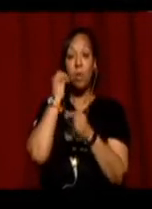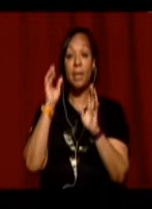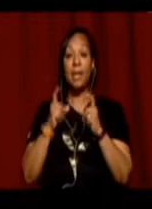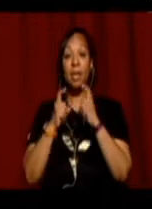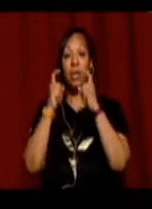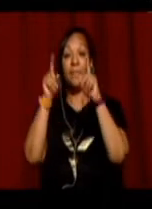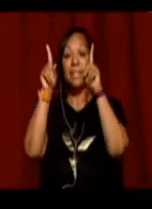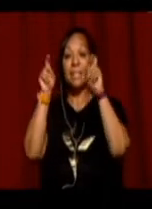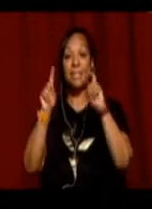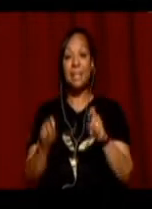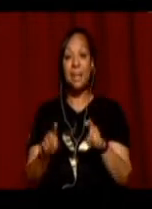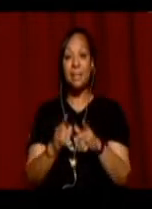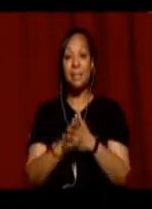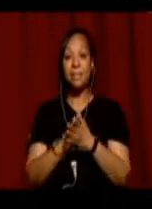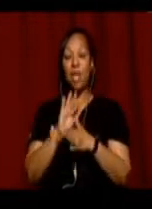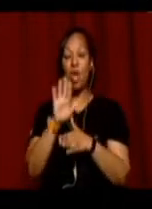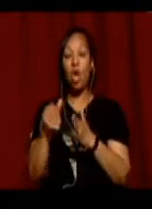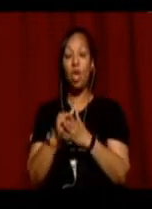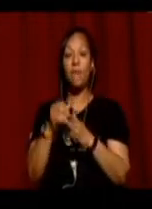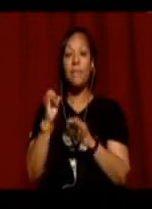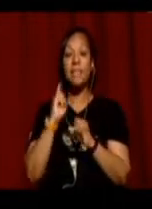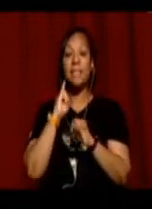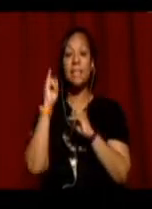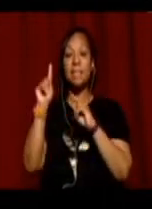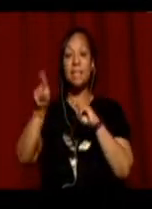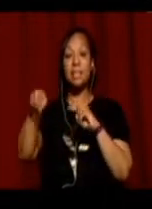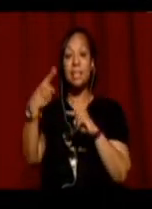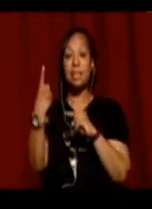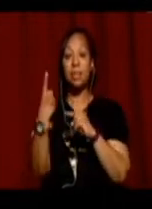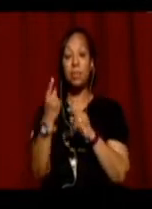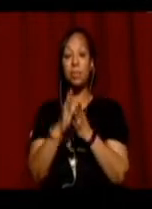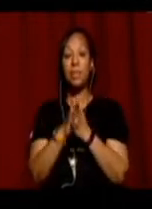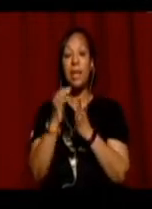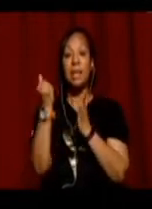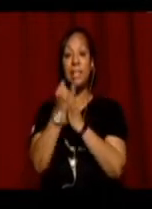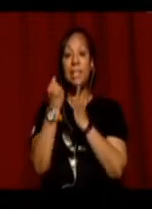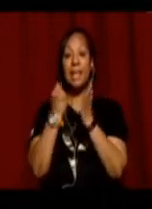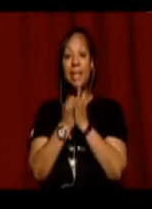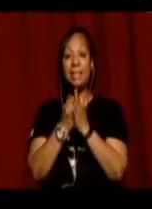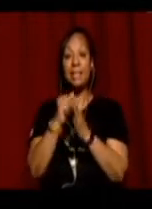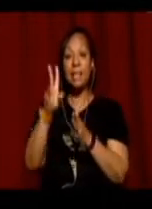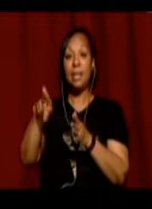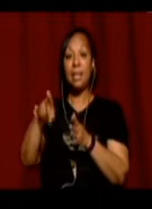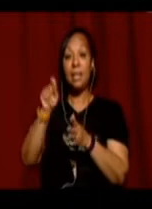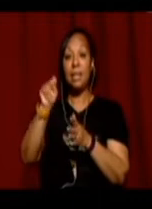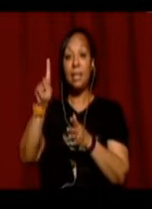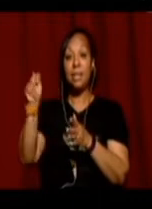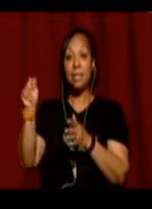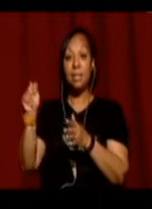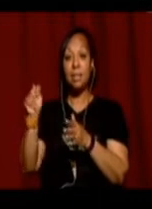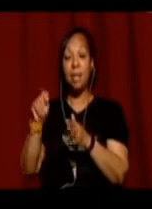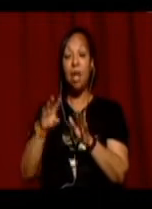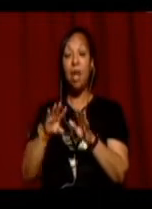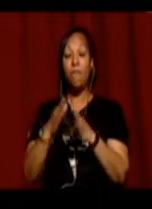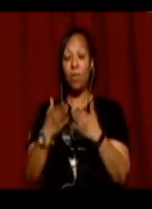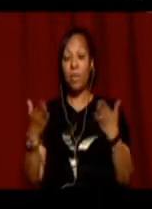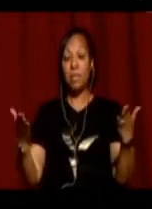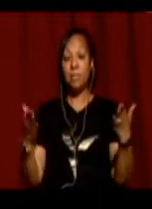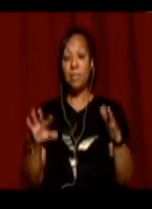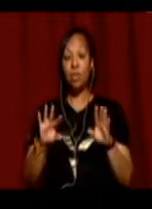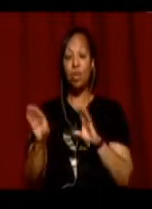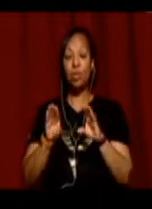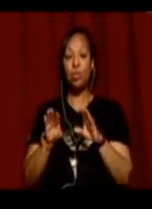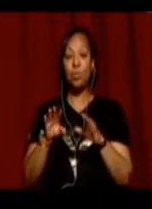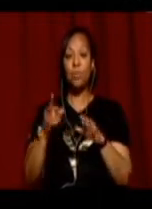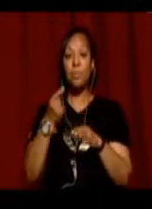testing for every single one of those sites as we speak. They are sending out testing kits, which includes the materials needed to do the testing,